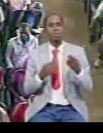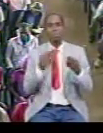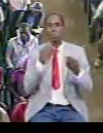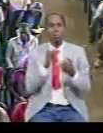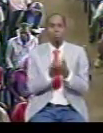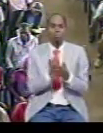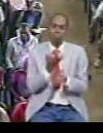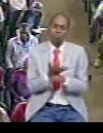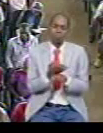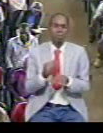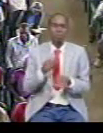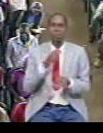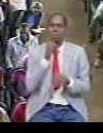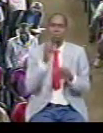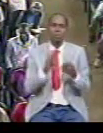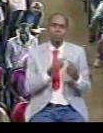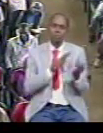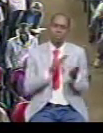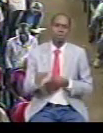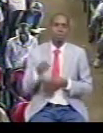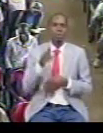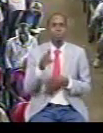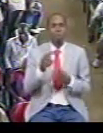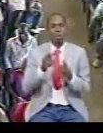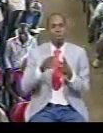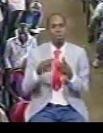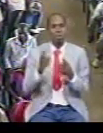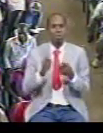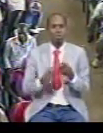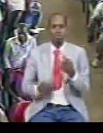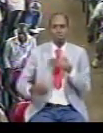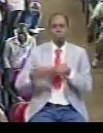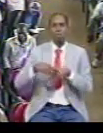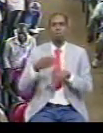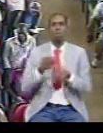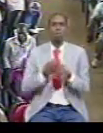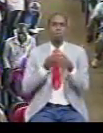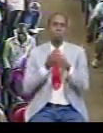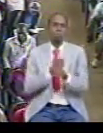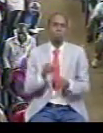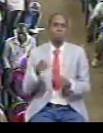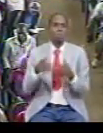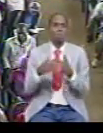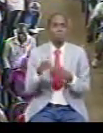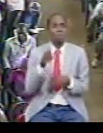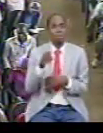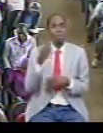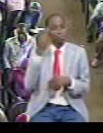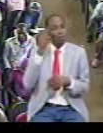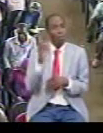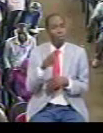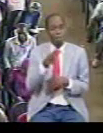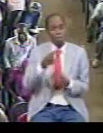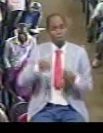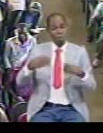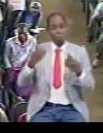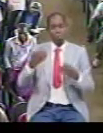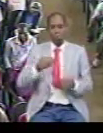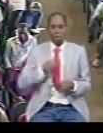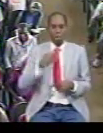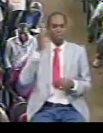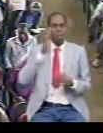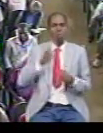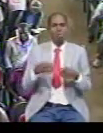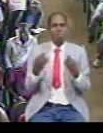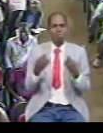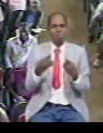leave thee, or to return from following after thee. For whither thou goest, I will go.